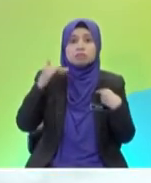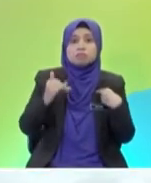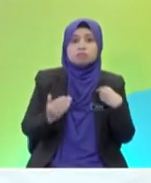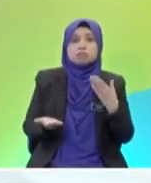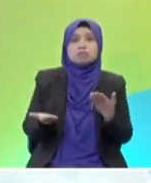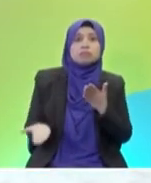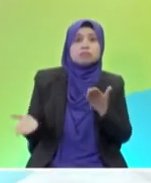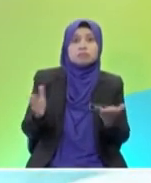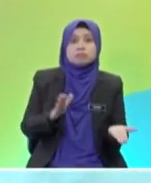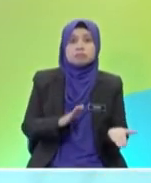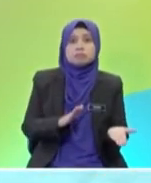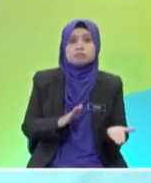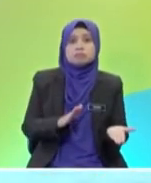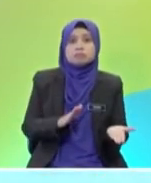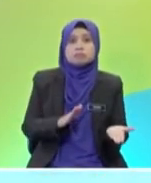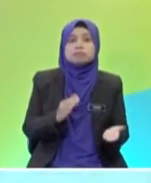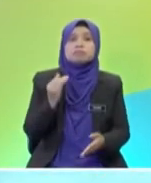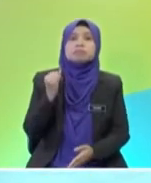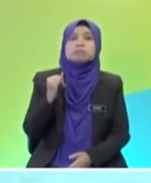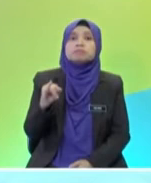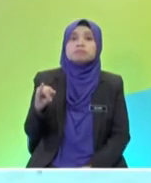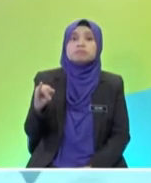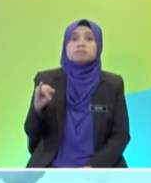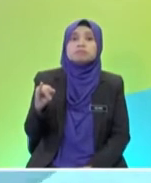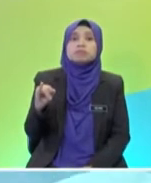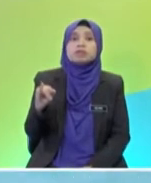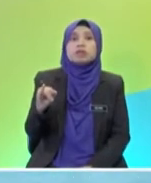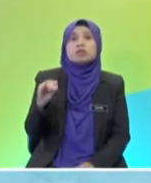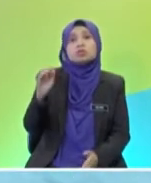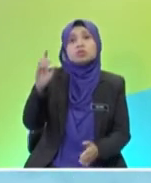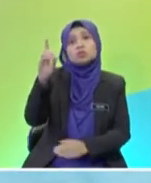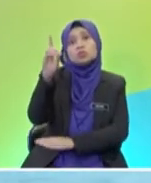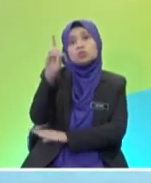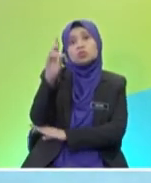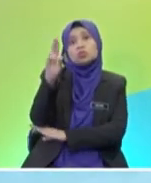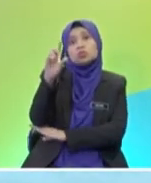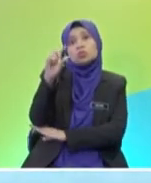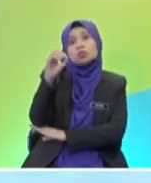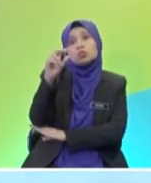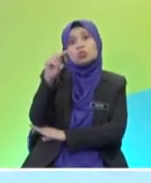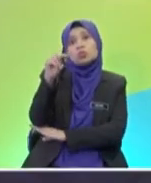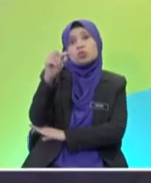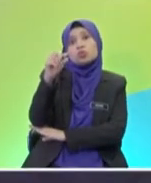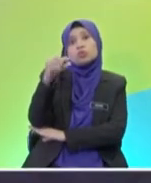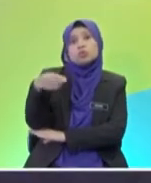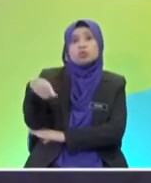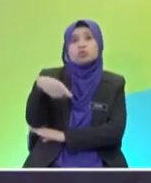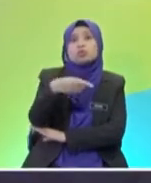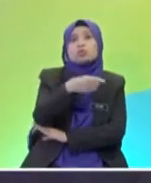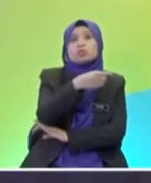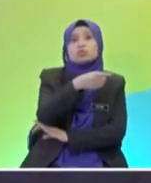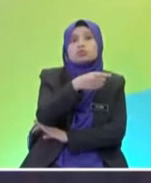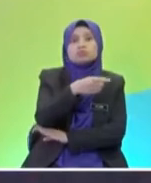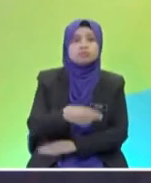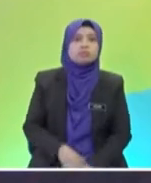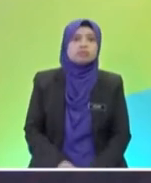threat of extinction is dugong. Dugong. And what about plants, teacher? Yeah, plant. I'm going